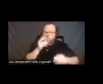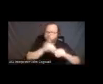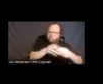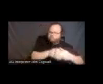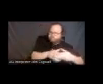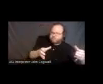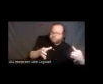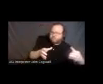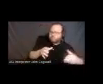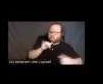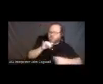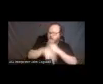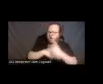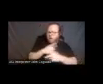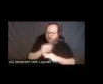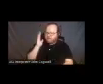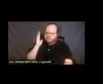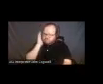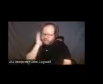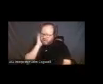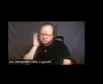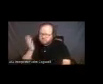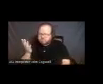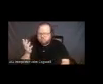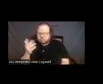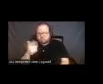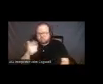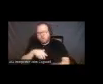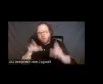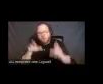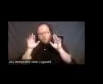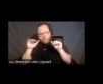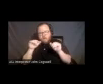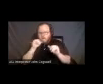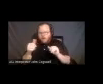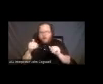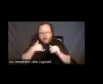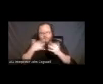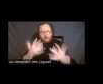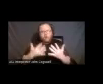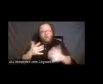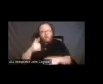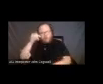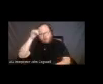hospital beds so that we can hopefully not have those kinds of waits anymore.